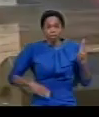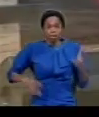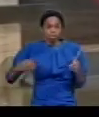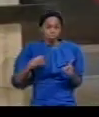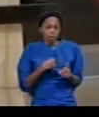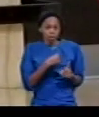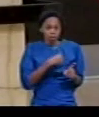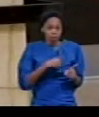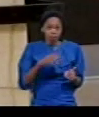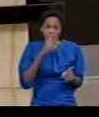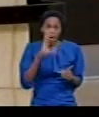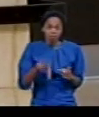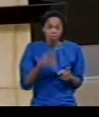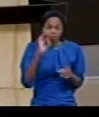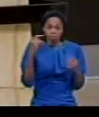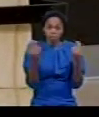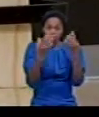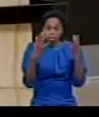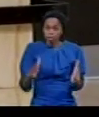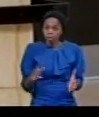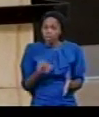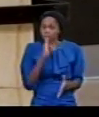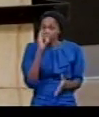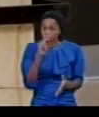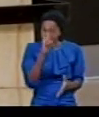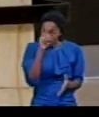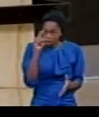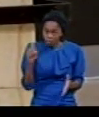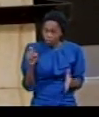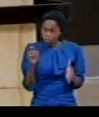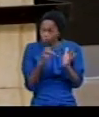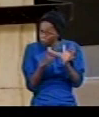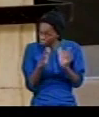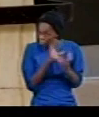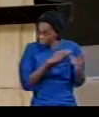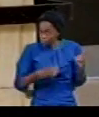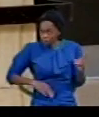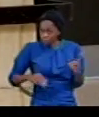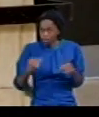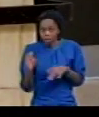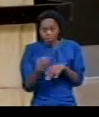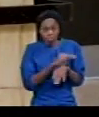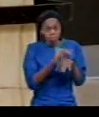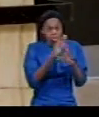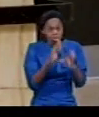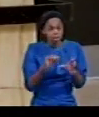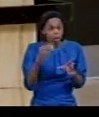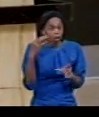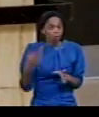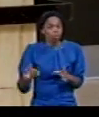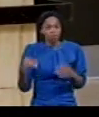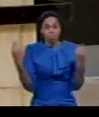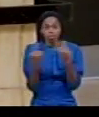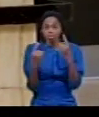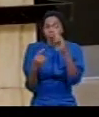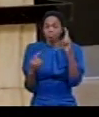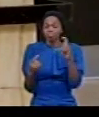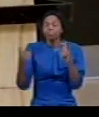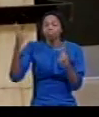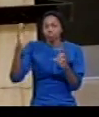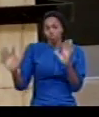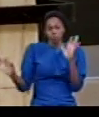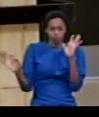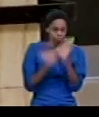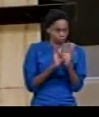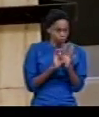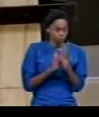is therefore Christ the minister of sin? God forbid. It's telling us three things here. Number